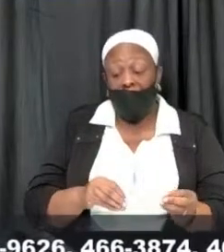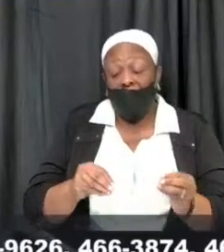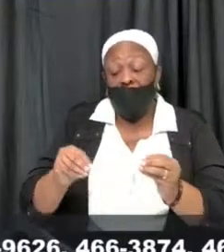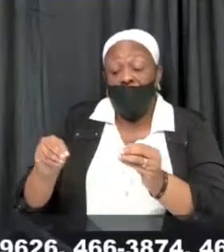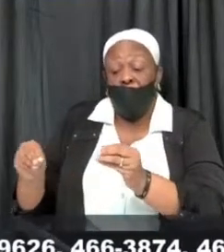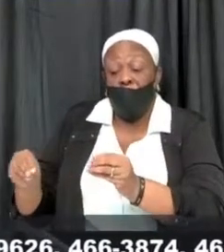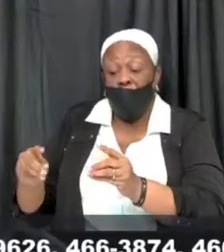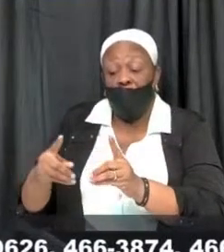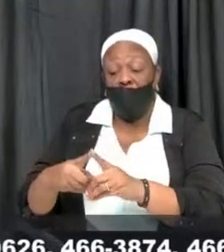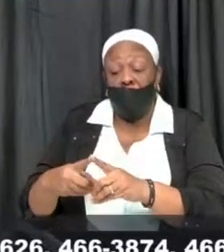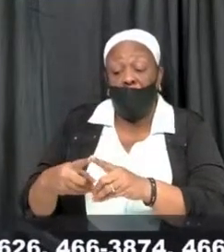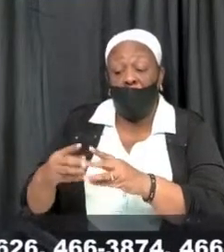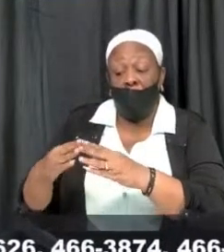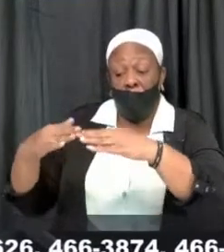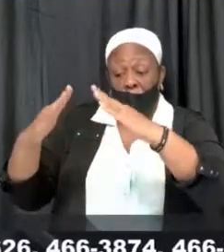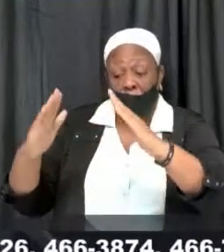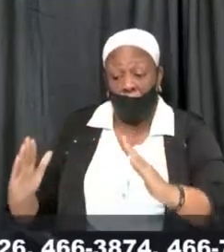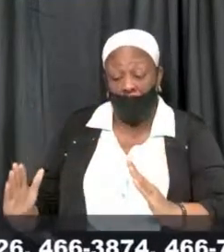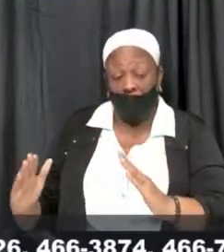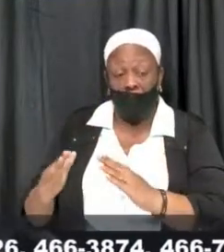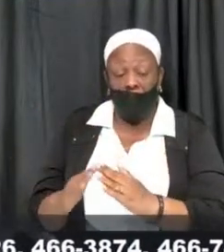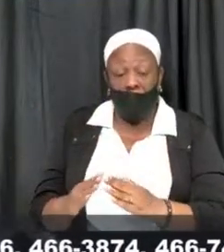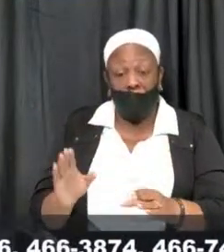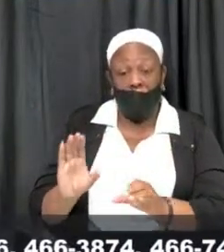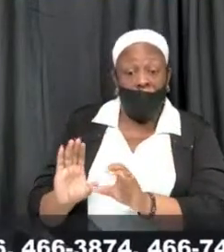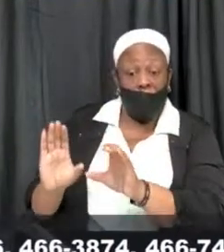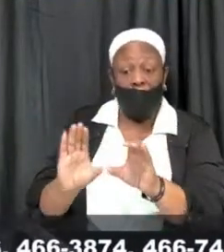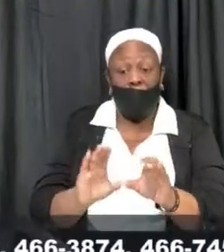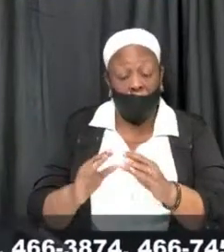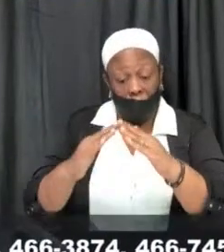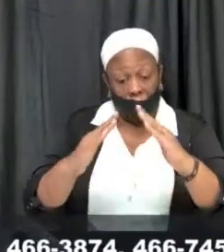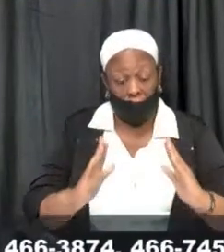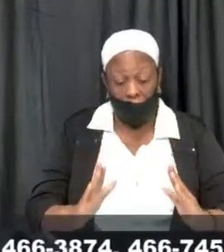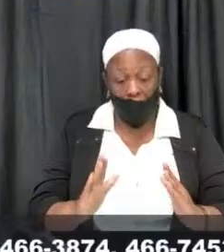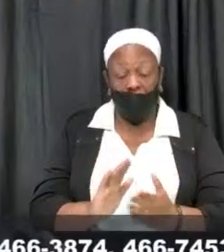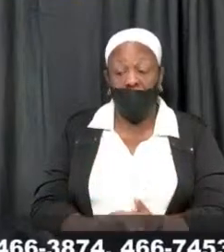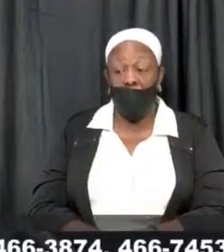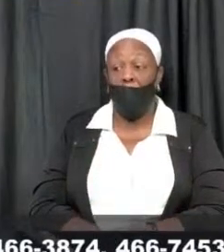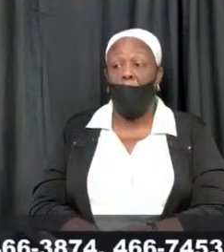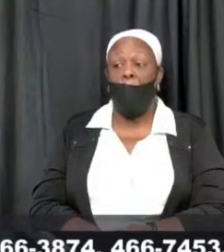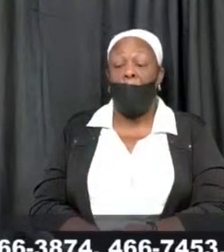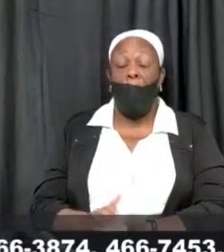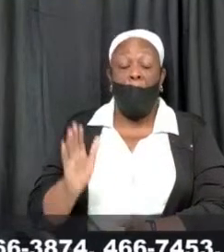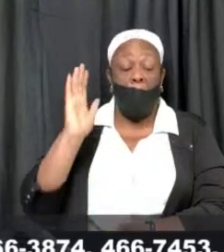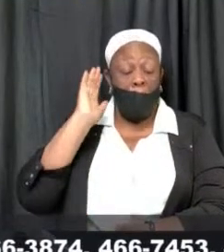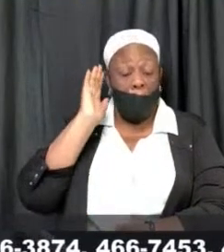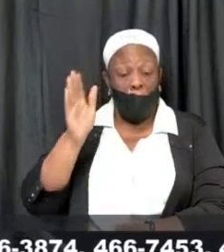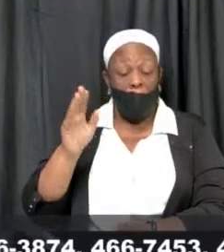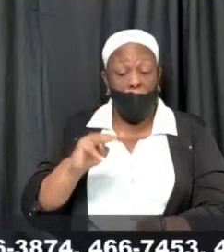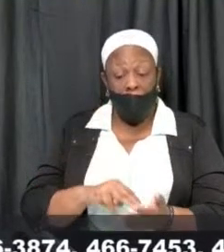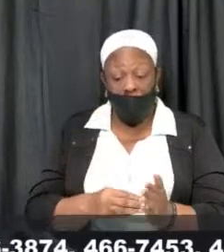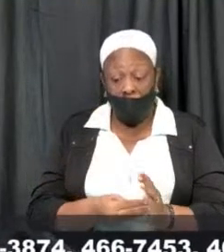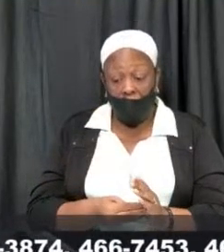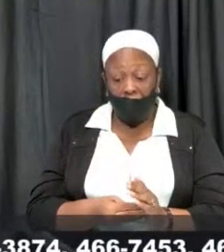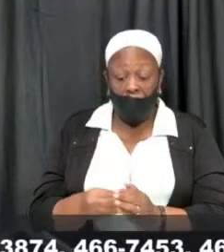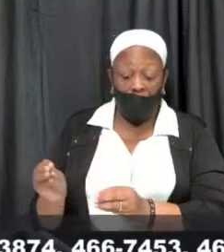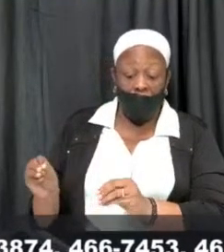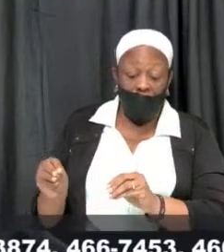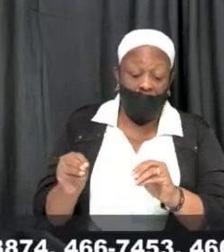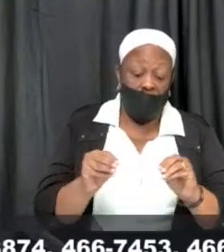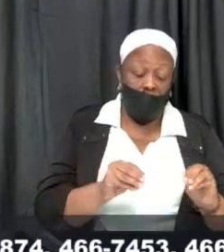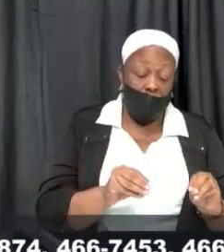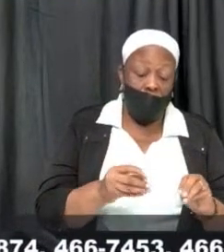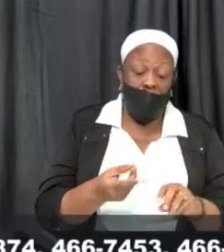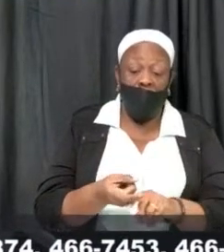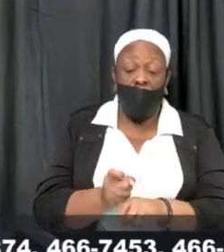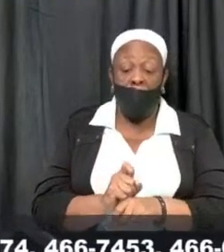tropical cyclonic system, then it would require that you either leave your home if it's badly damaged and go